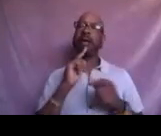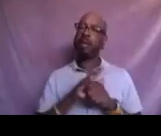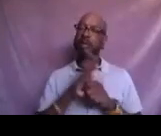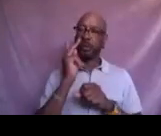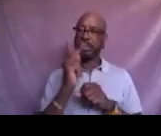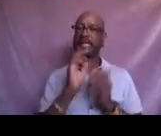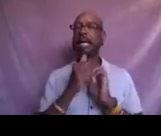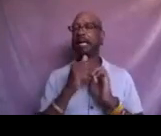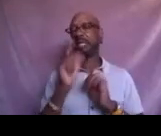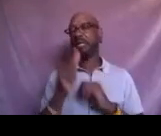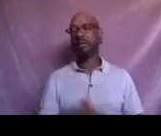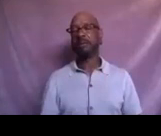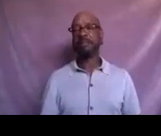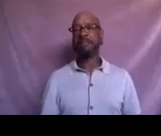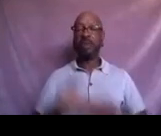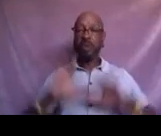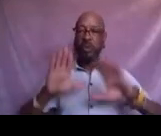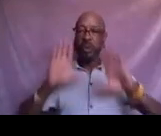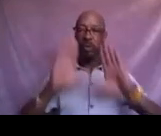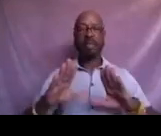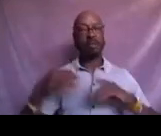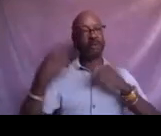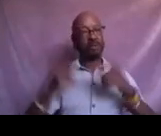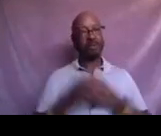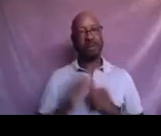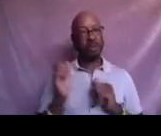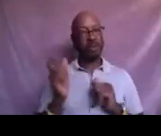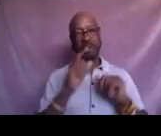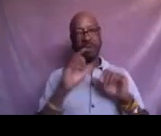So you are doing great so far. All of you are doing wonderful.